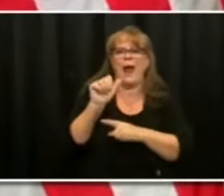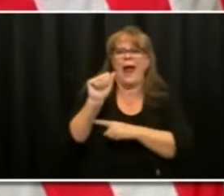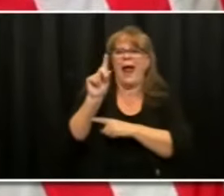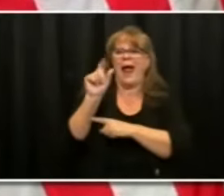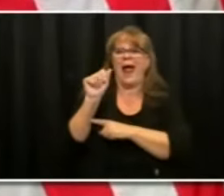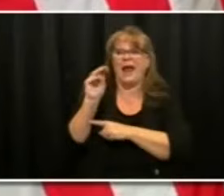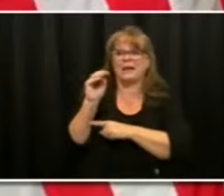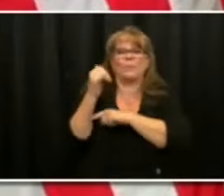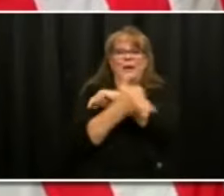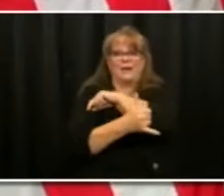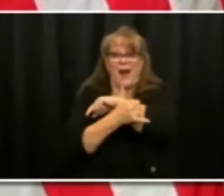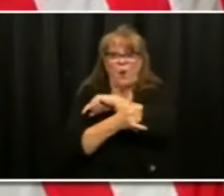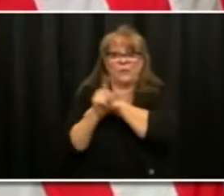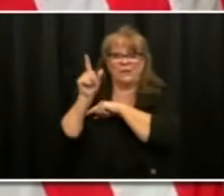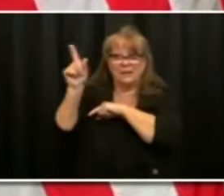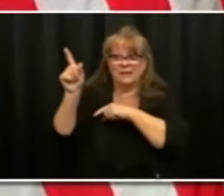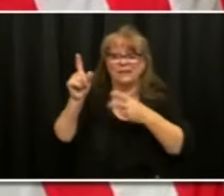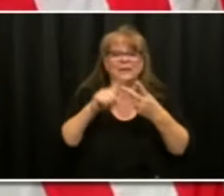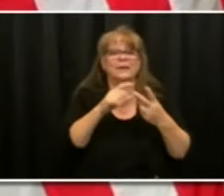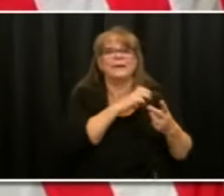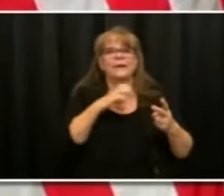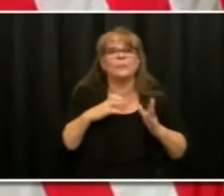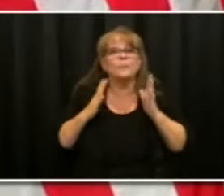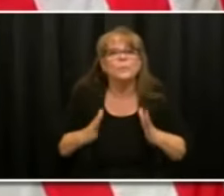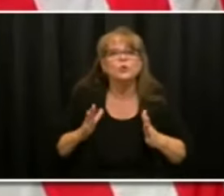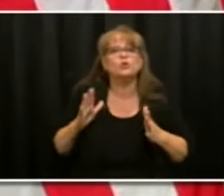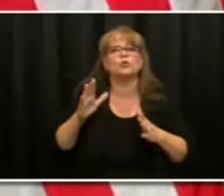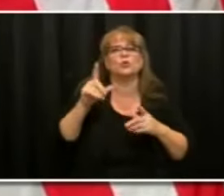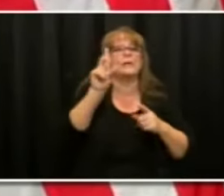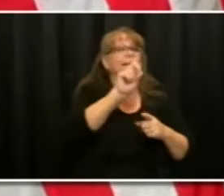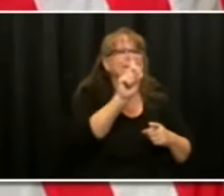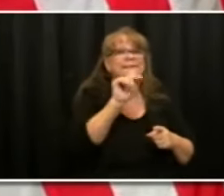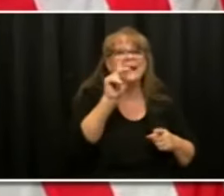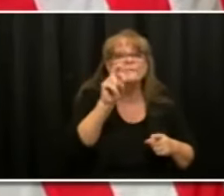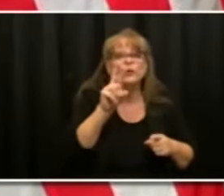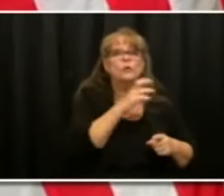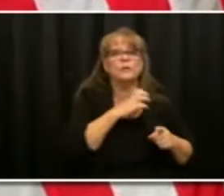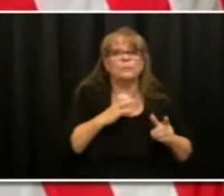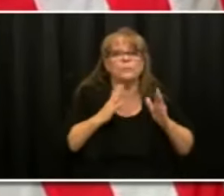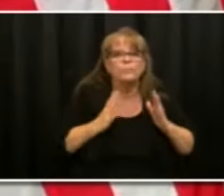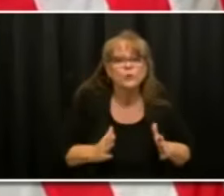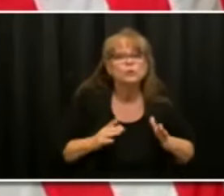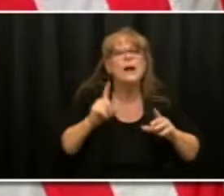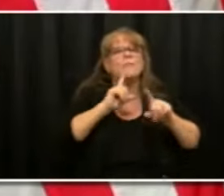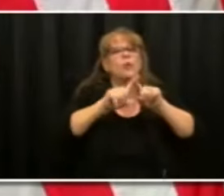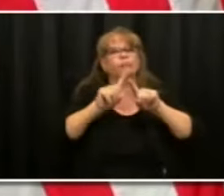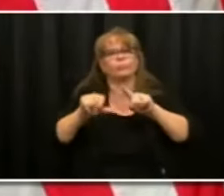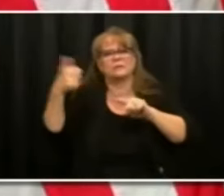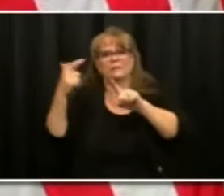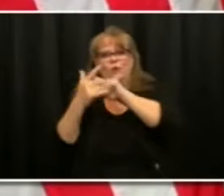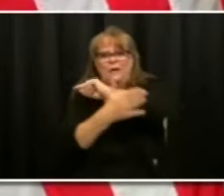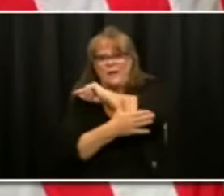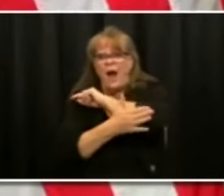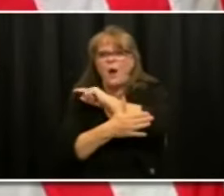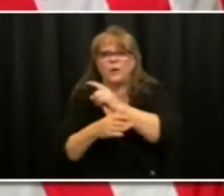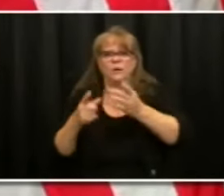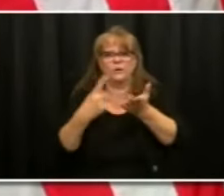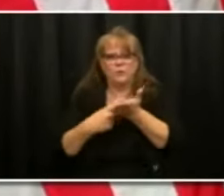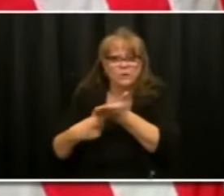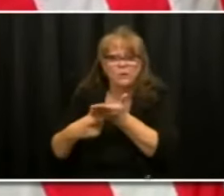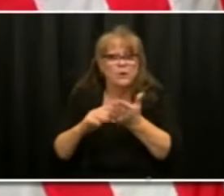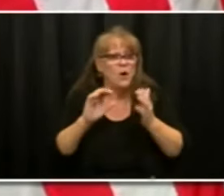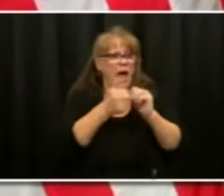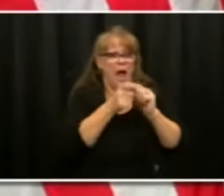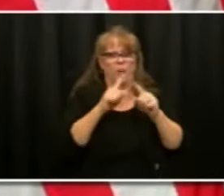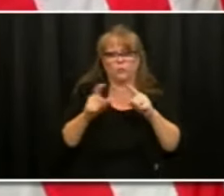We applaud their strong public health response last Friday. And getting this virus under control really requires local and state partnership, and